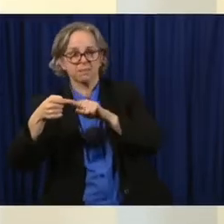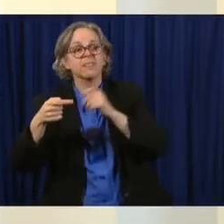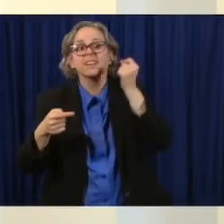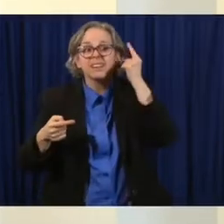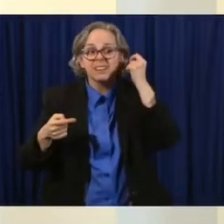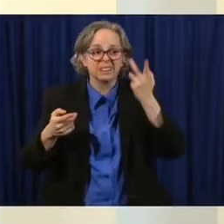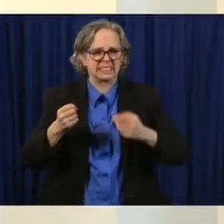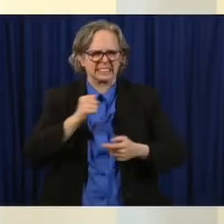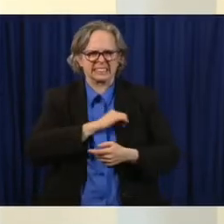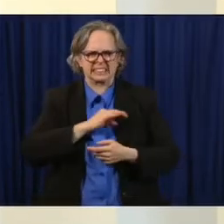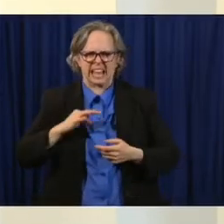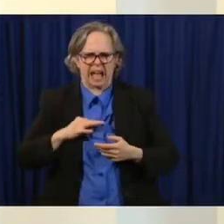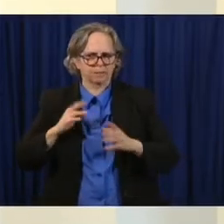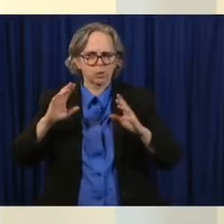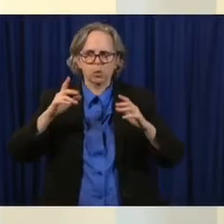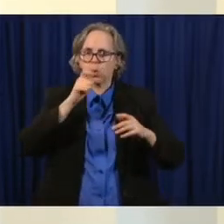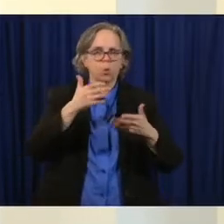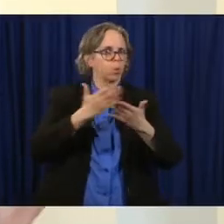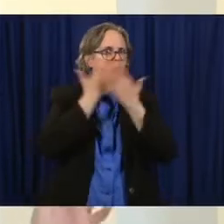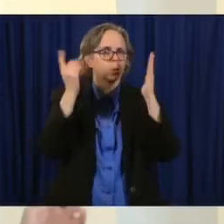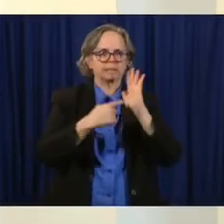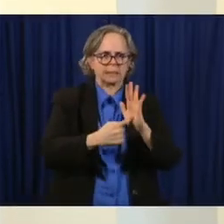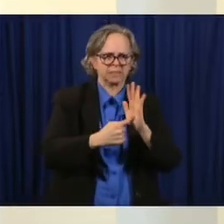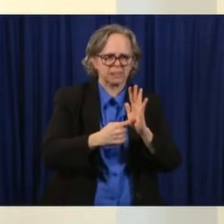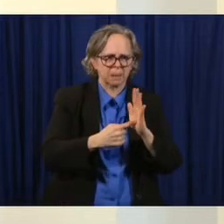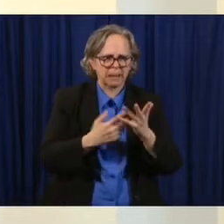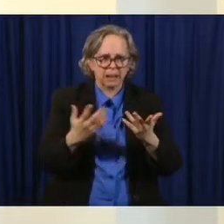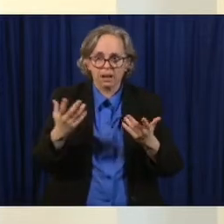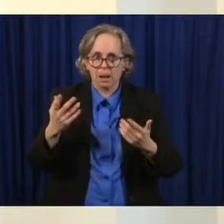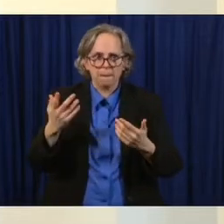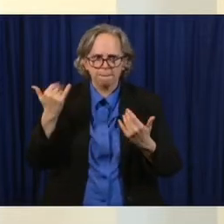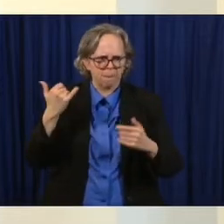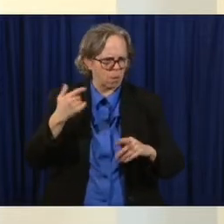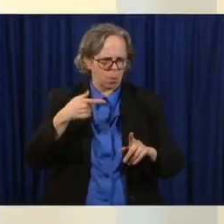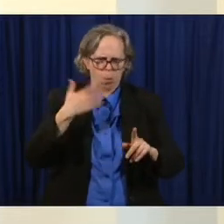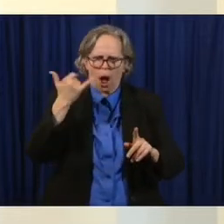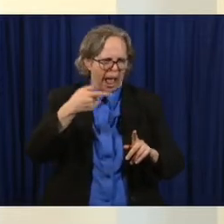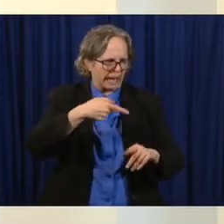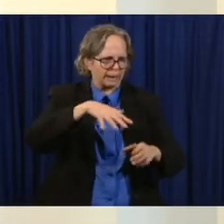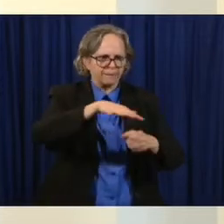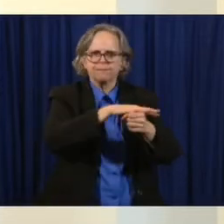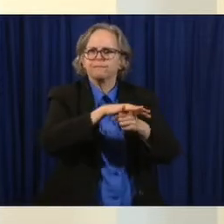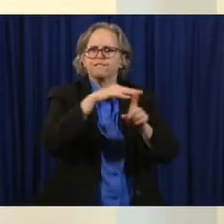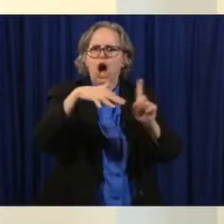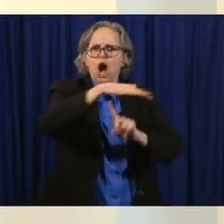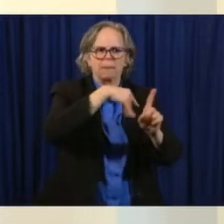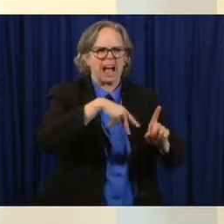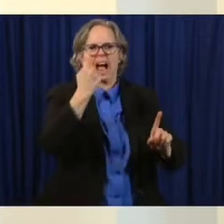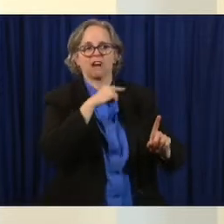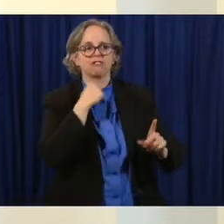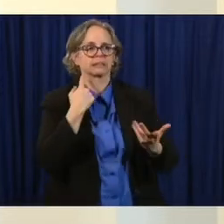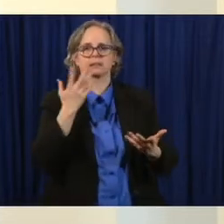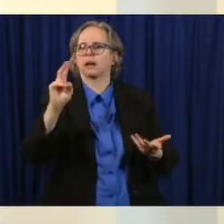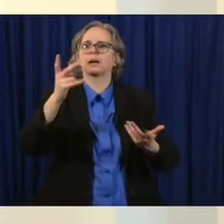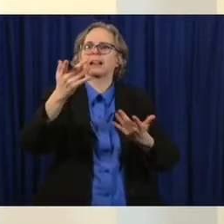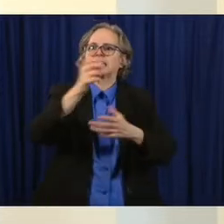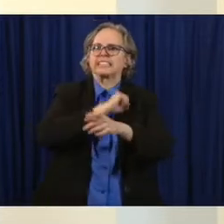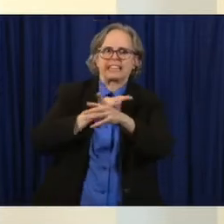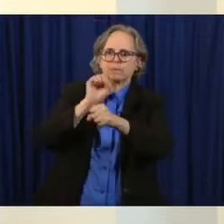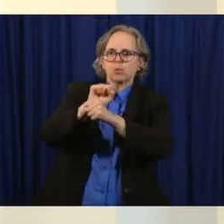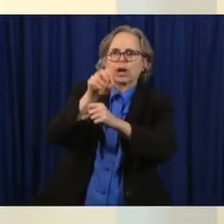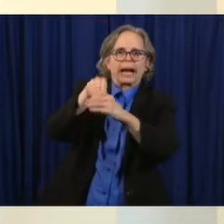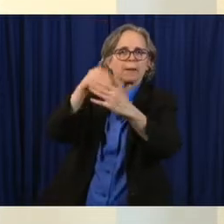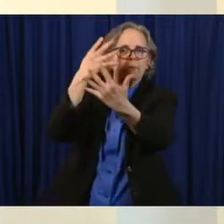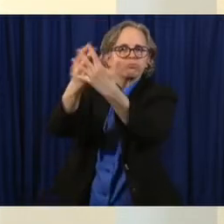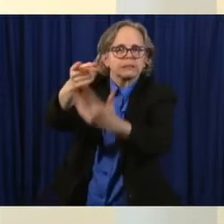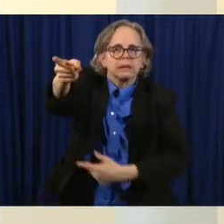being exposed in a high-risk situation. So this included some of our, in the prisons when we extended our testing, we saw that